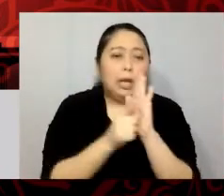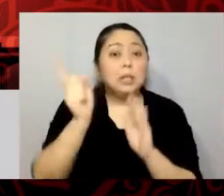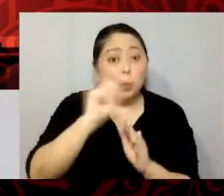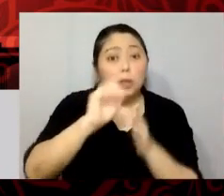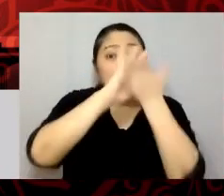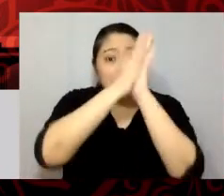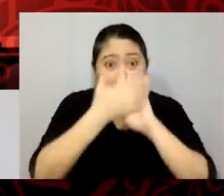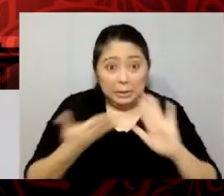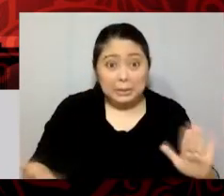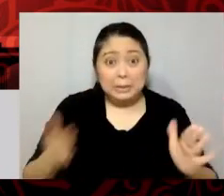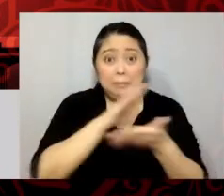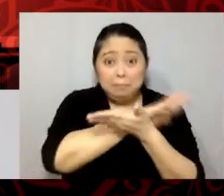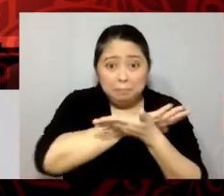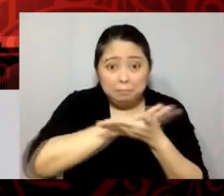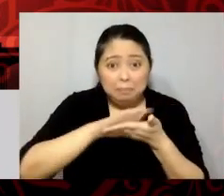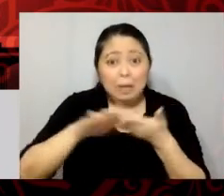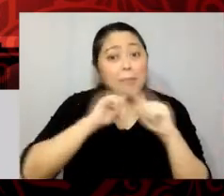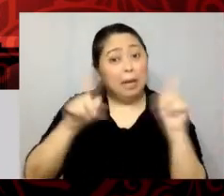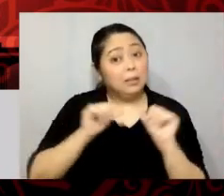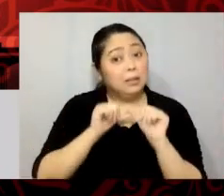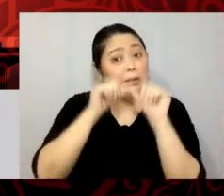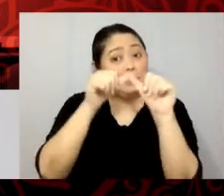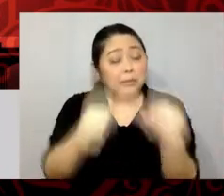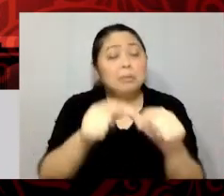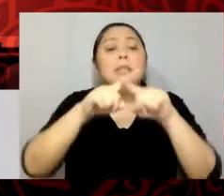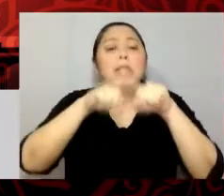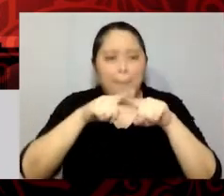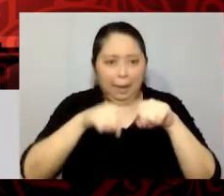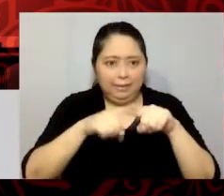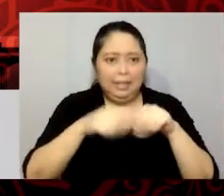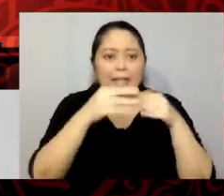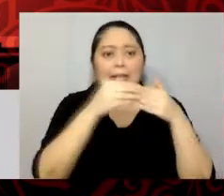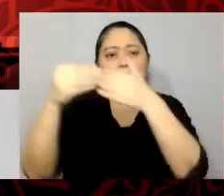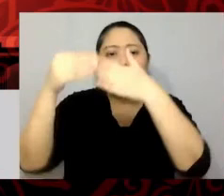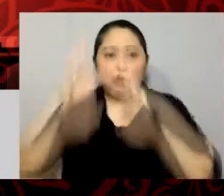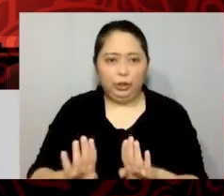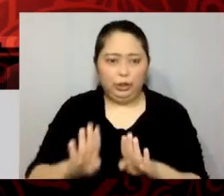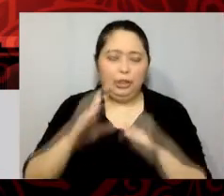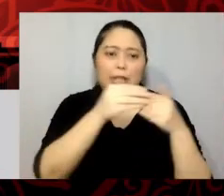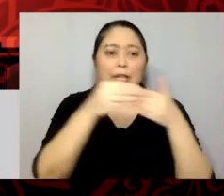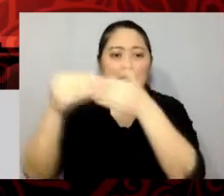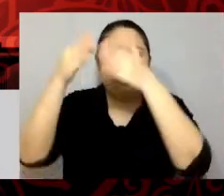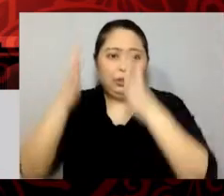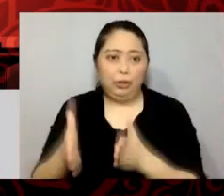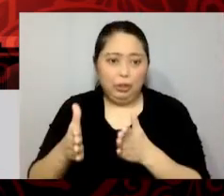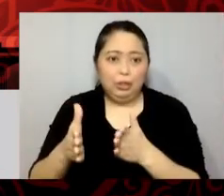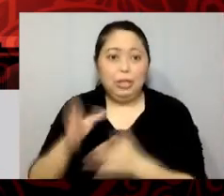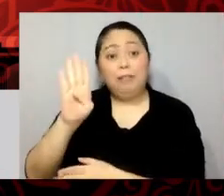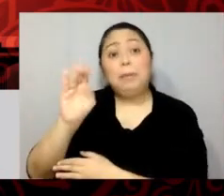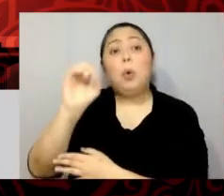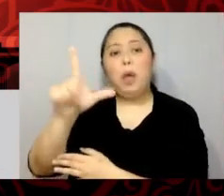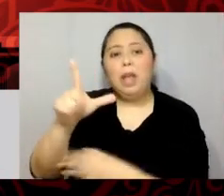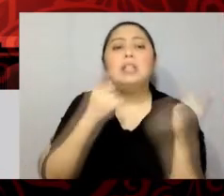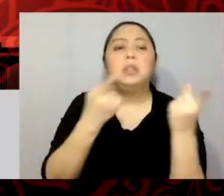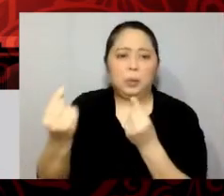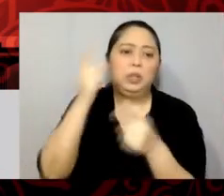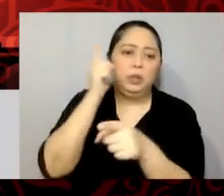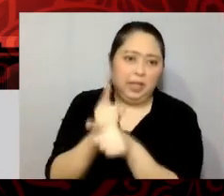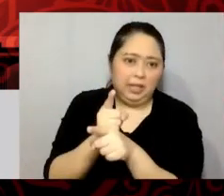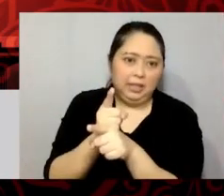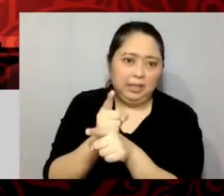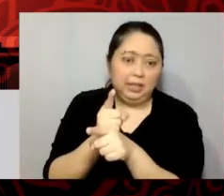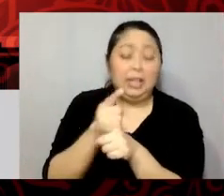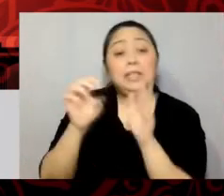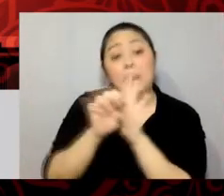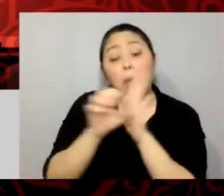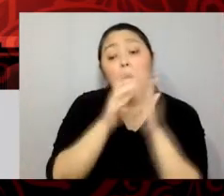order. However, its sustainability will depend on its leaders if the Bangsamoro Organic Law is implemented right. If